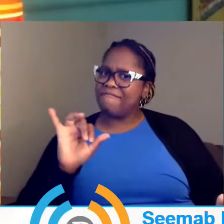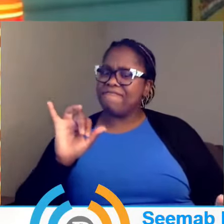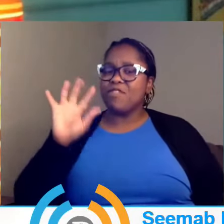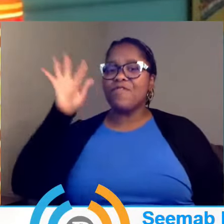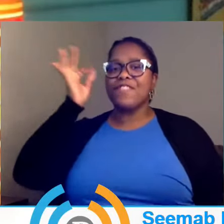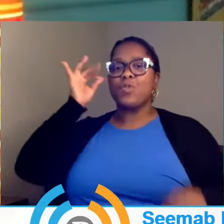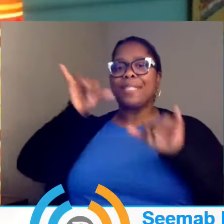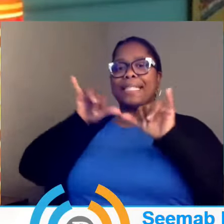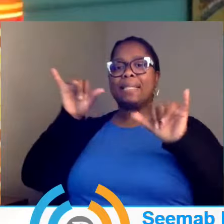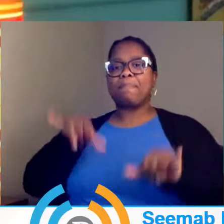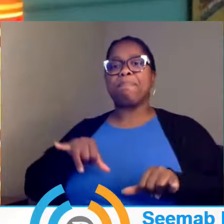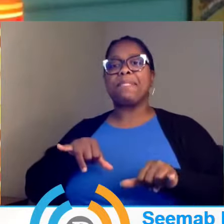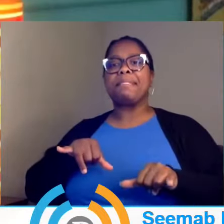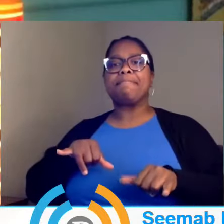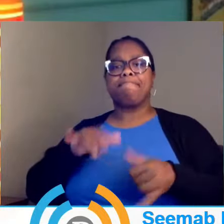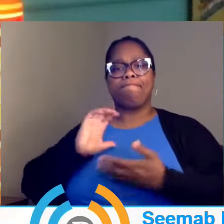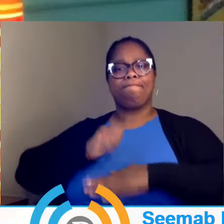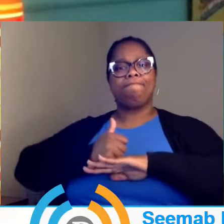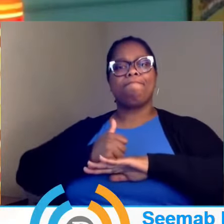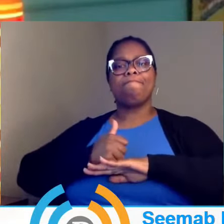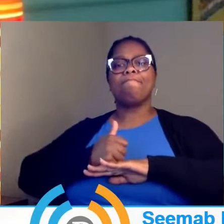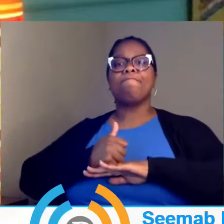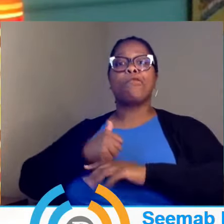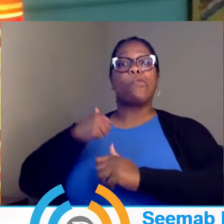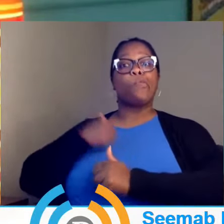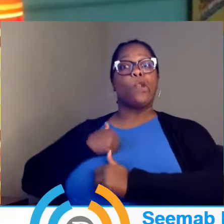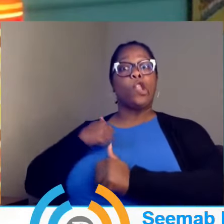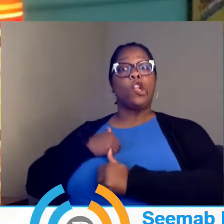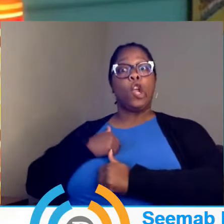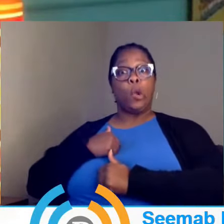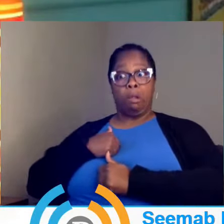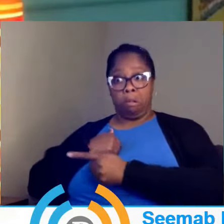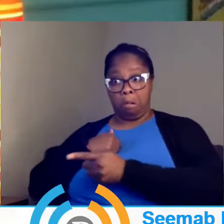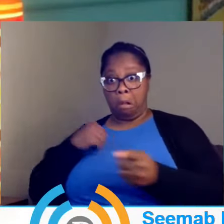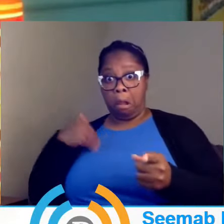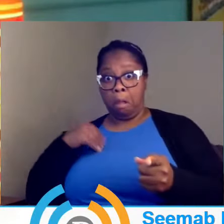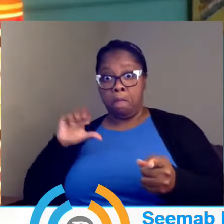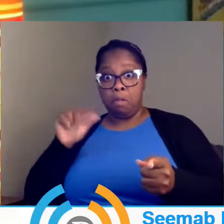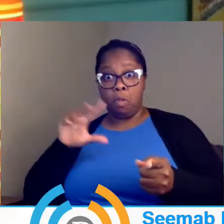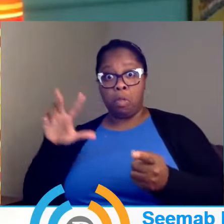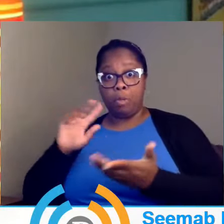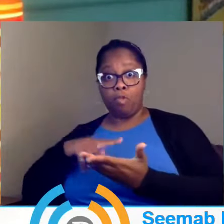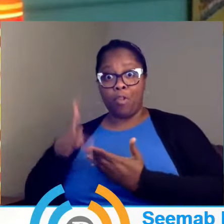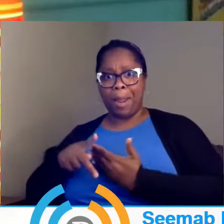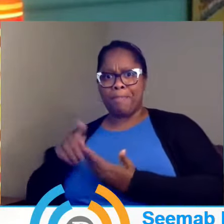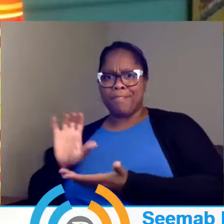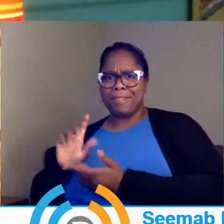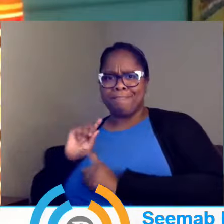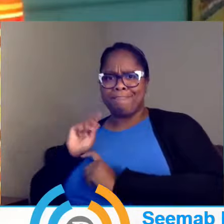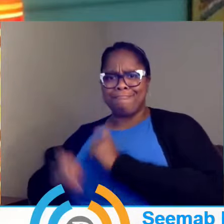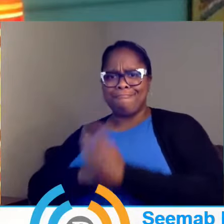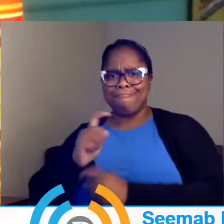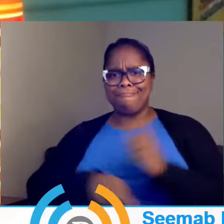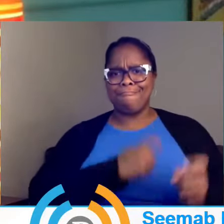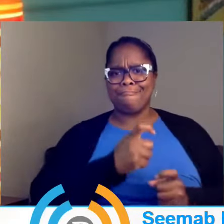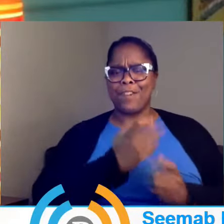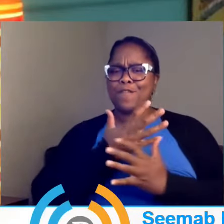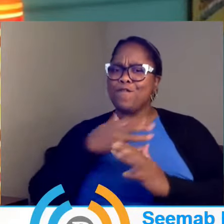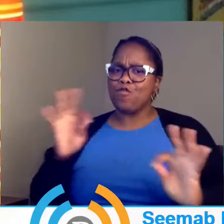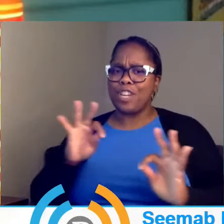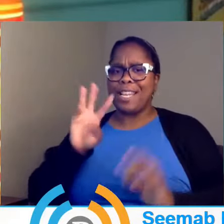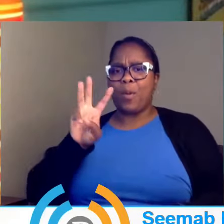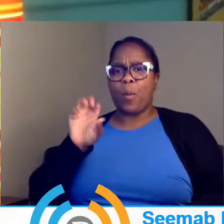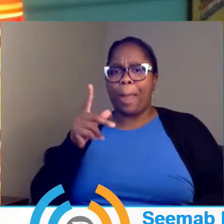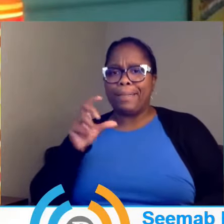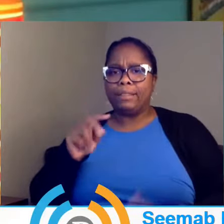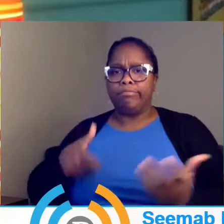their militarization into cities with the 1033 program that brings free weapons and property to local law enforcement. You can't